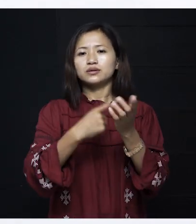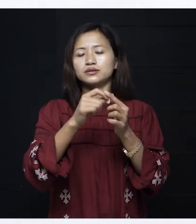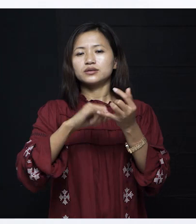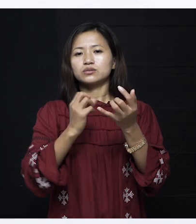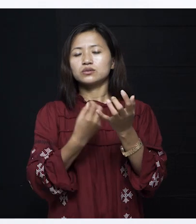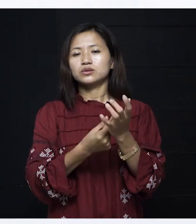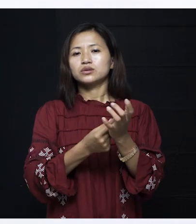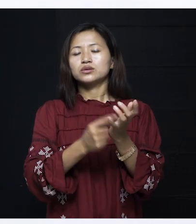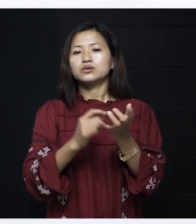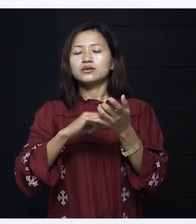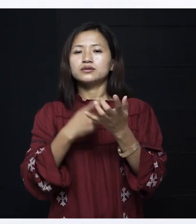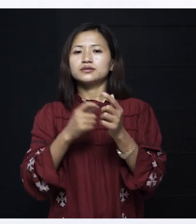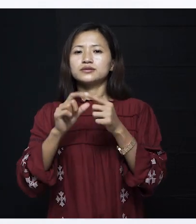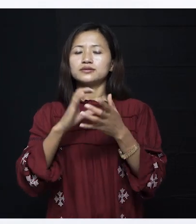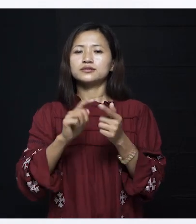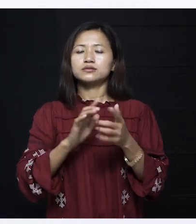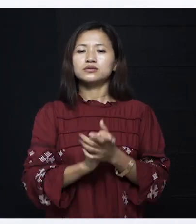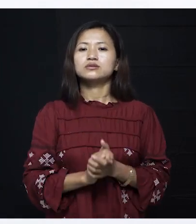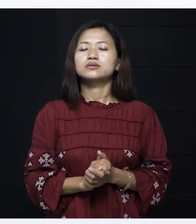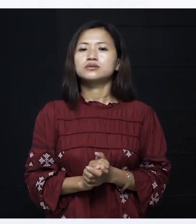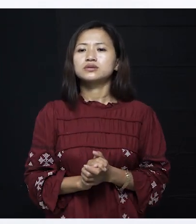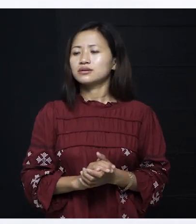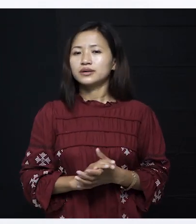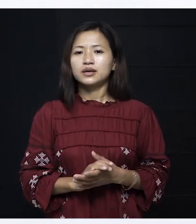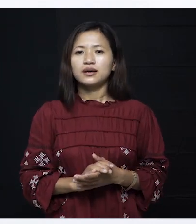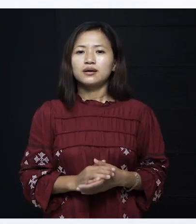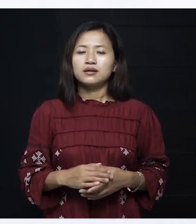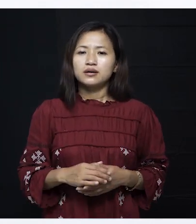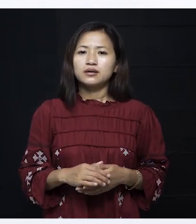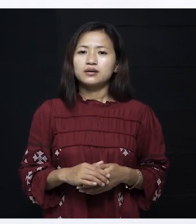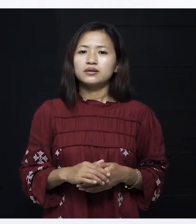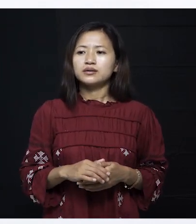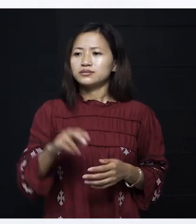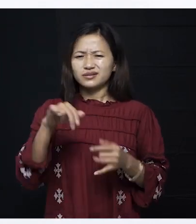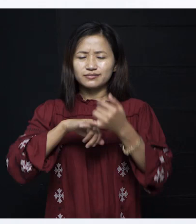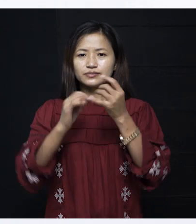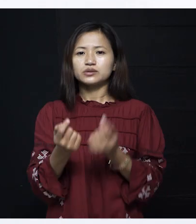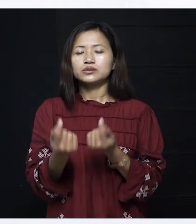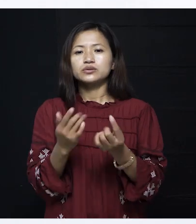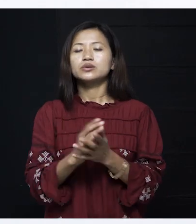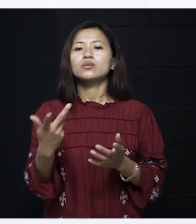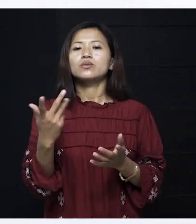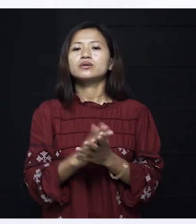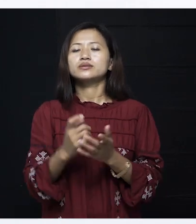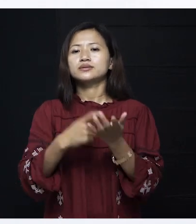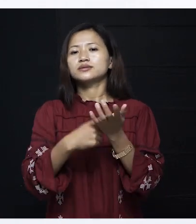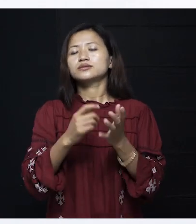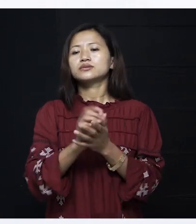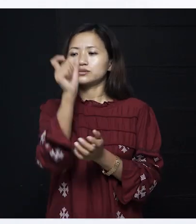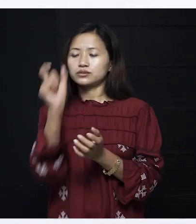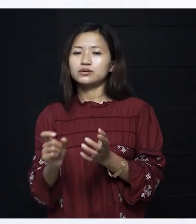also. So make sure you keep that in mind, okay? So overpopulation, that is a situation where the